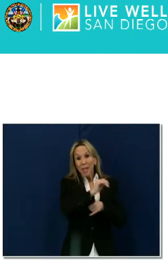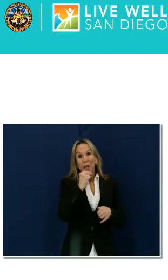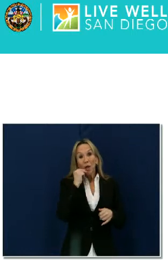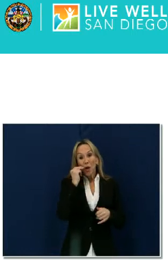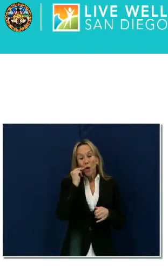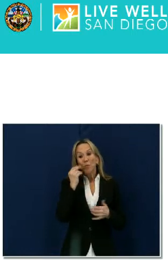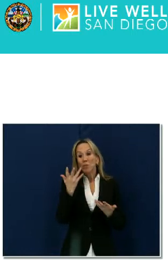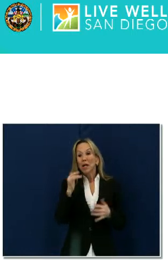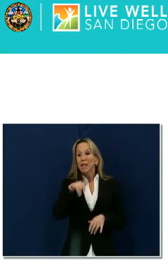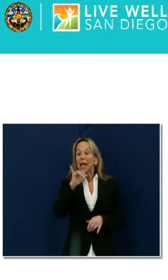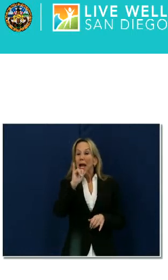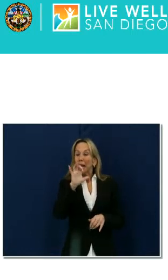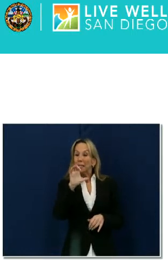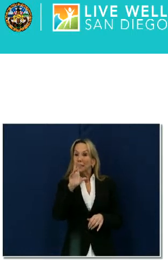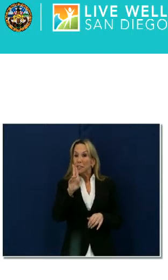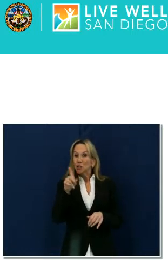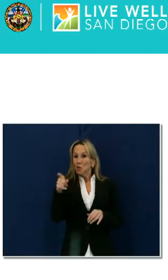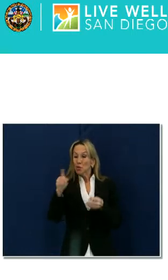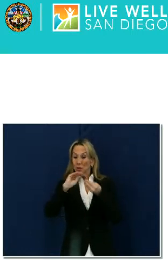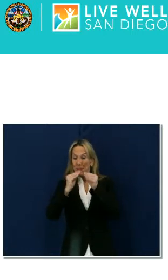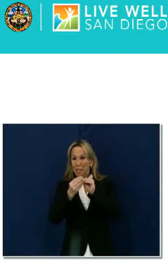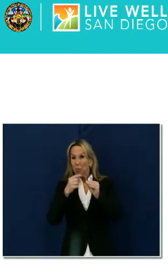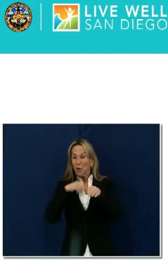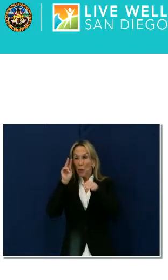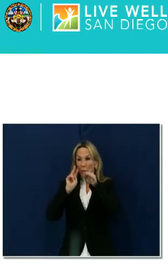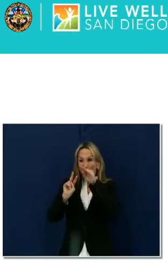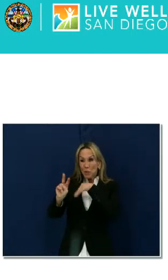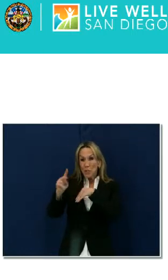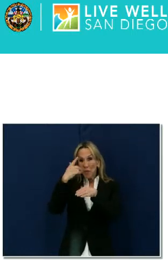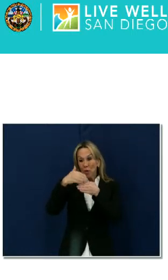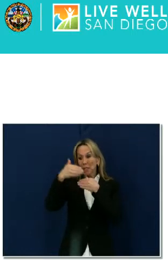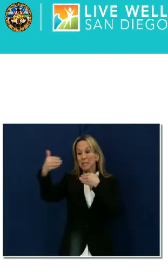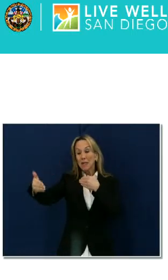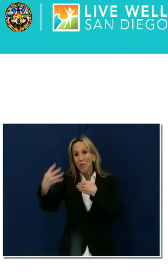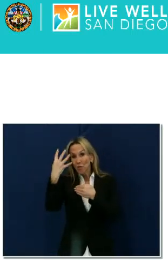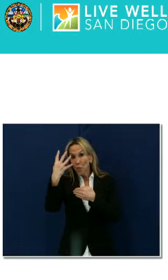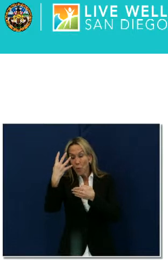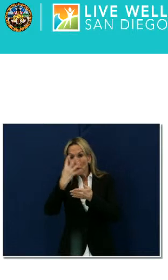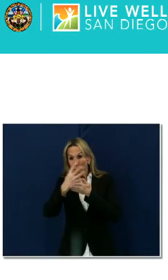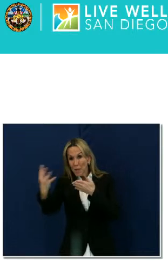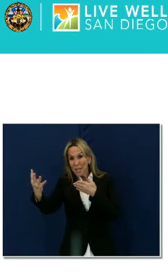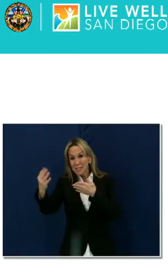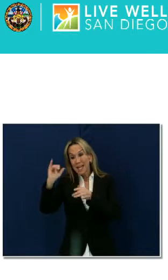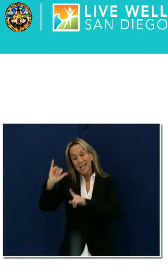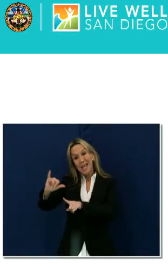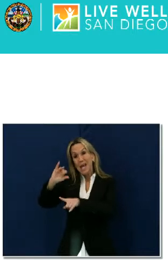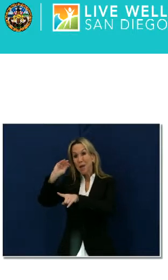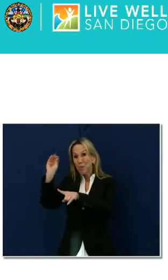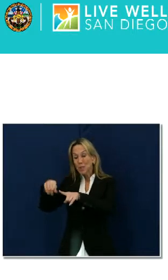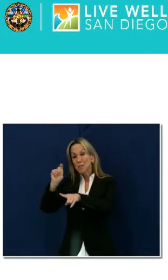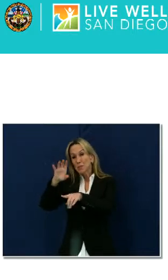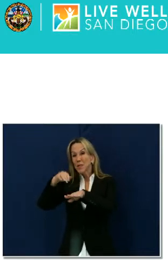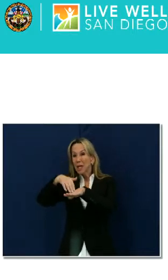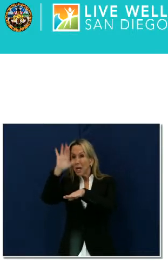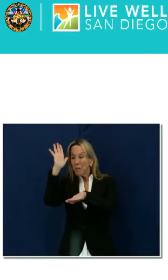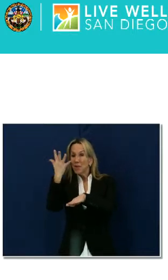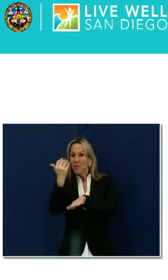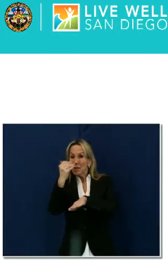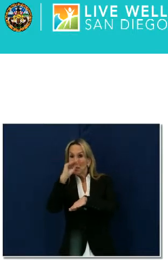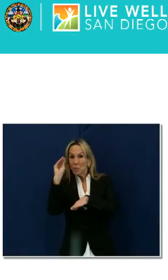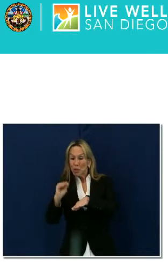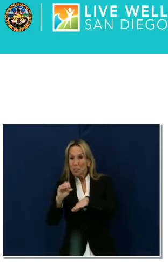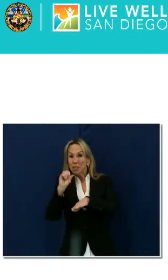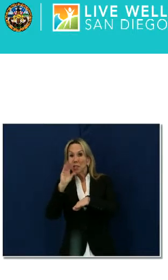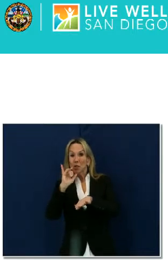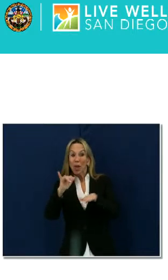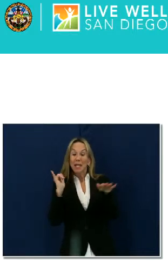metric will be projected out for another 4 weeks, and this percentage must be above 15% in order for the